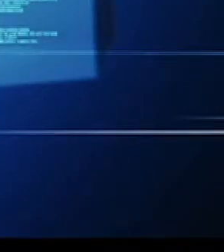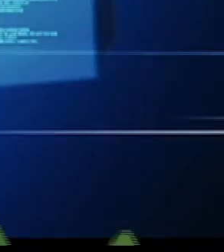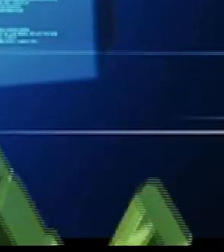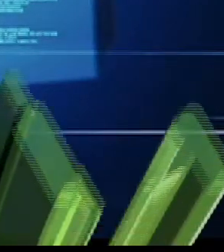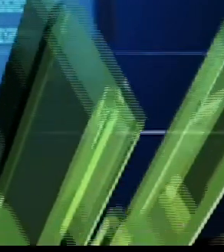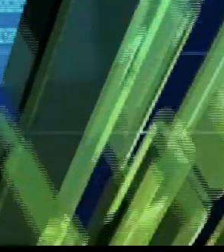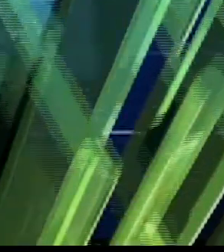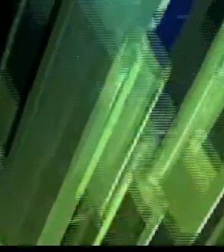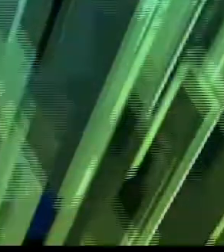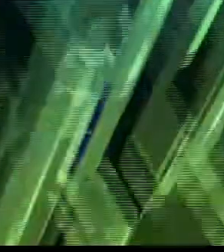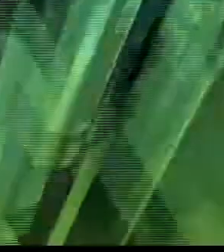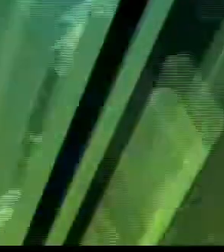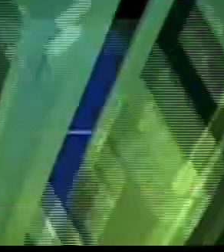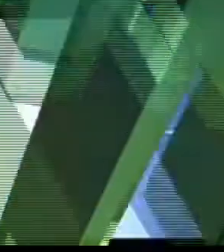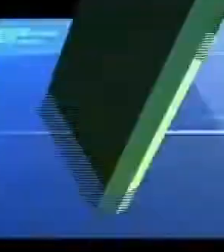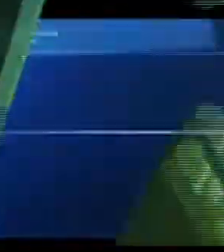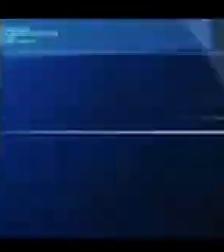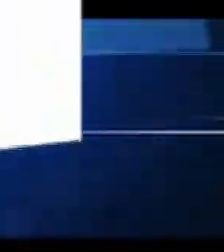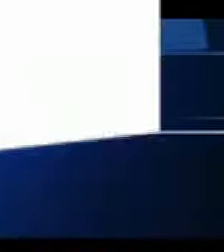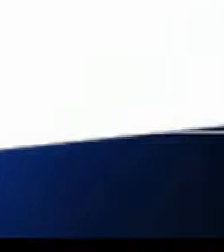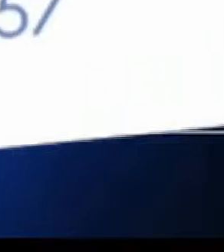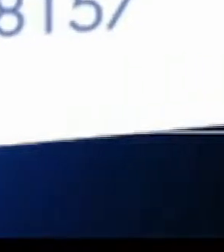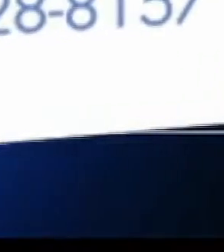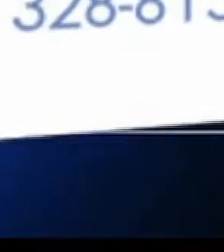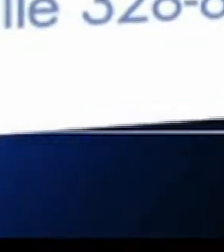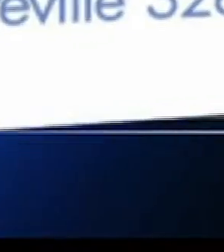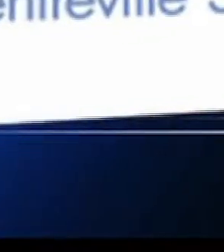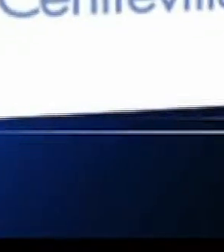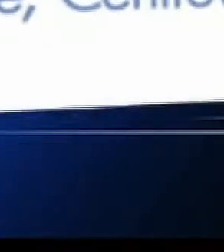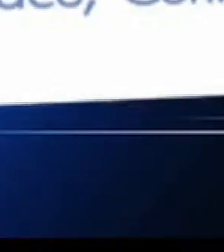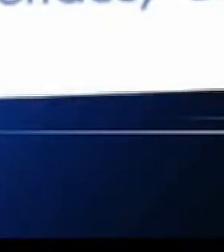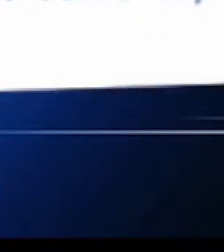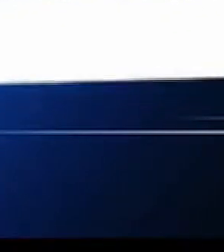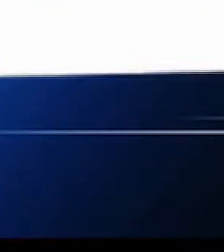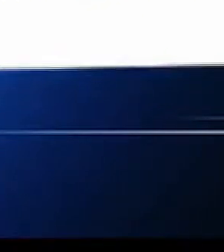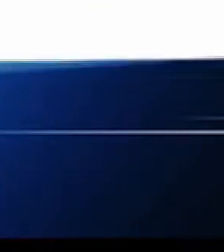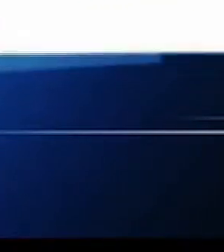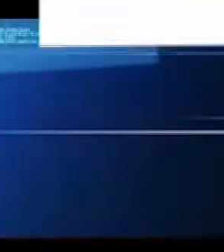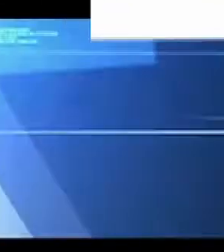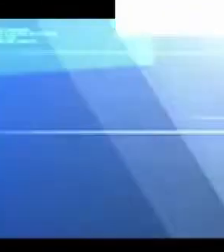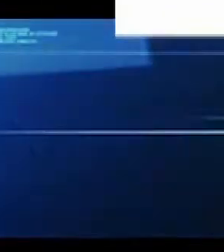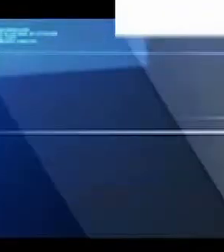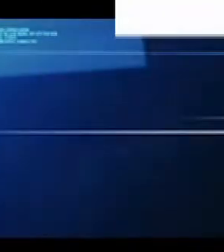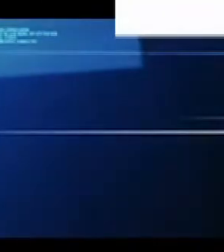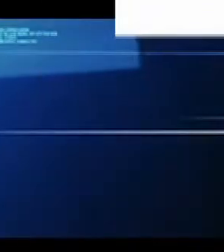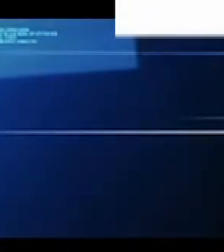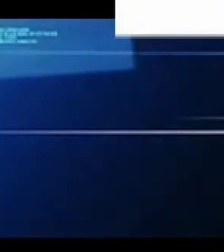This is ZNS Total Sports, brought to you by Fourth Terrace Diagnostic Center.